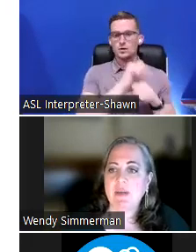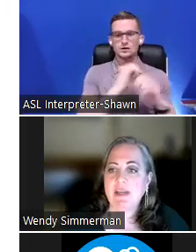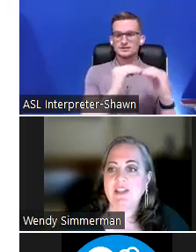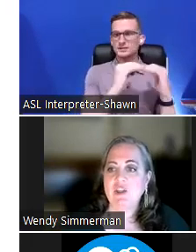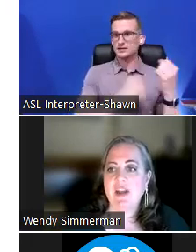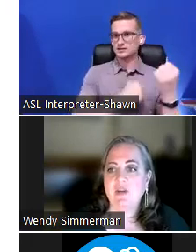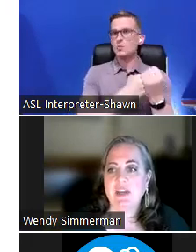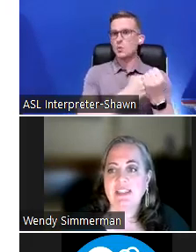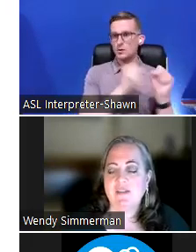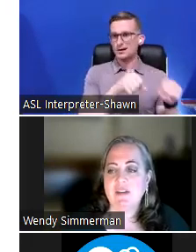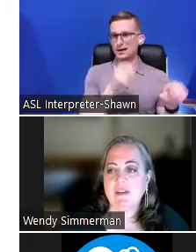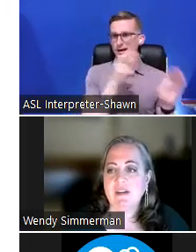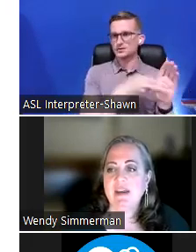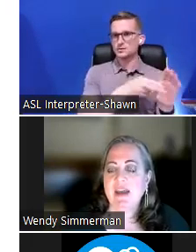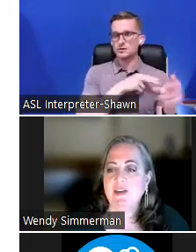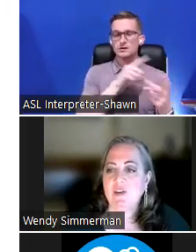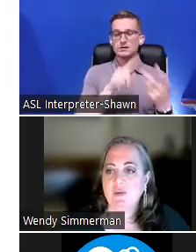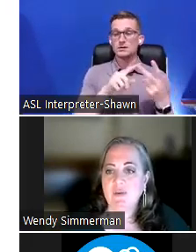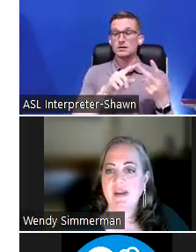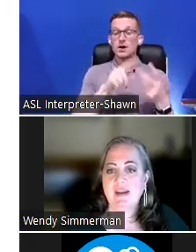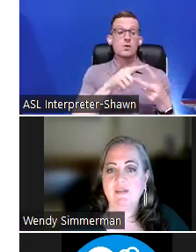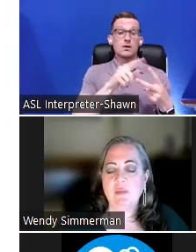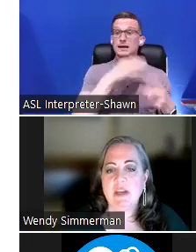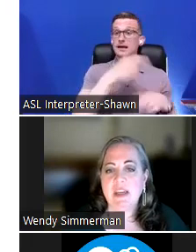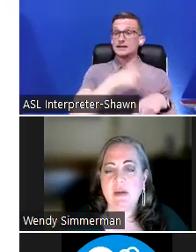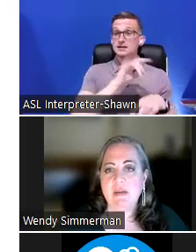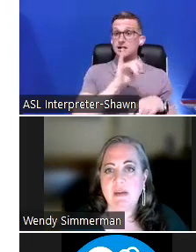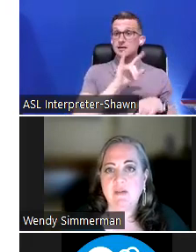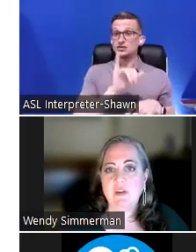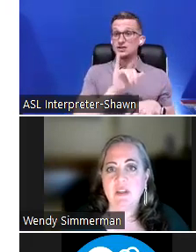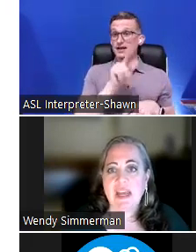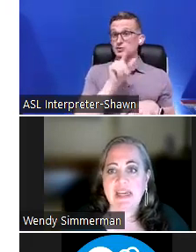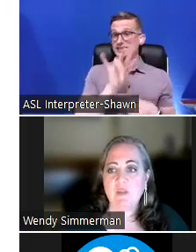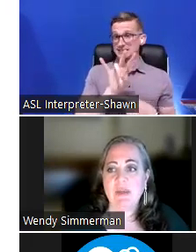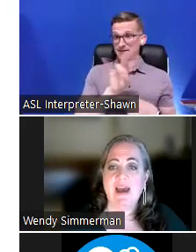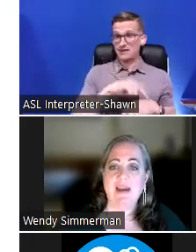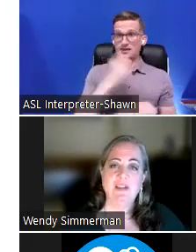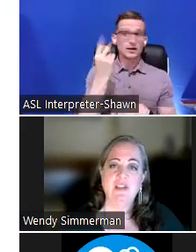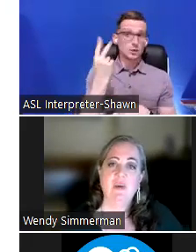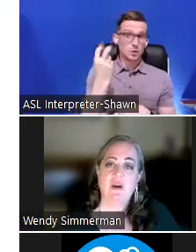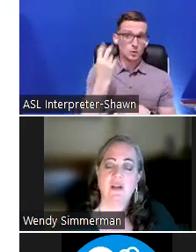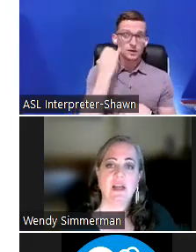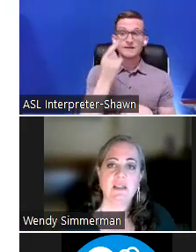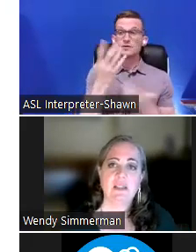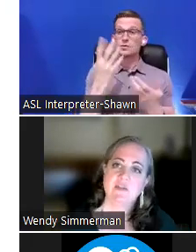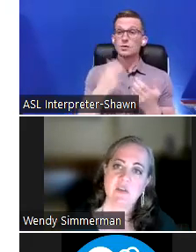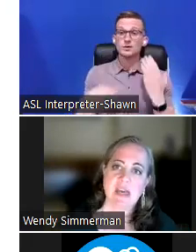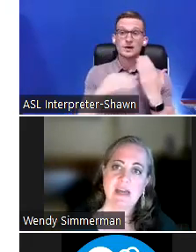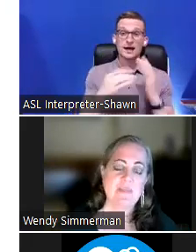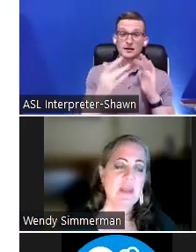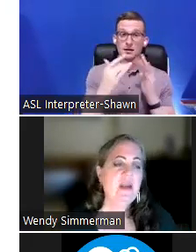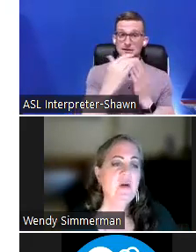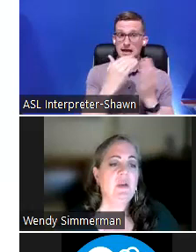collaborative meeting is July 27th at noon, and I've put an email here if you'd like to be added to our contact list for